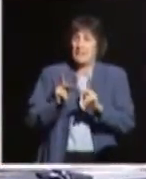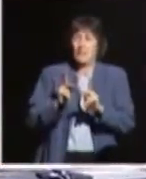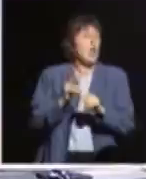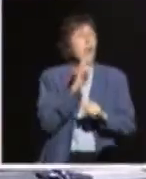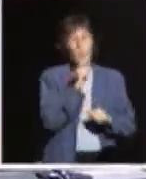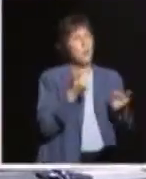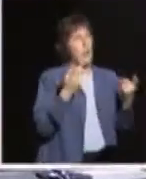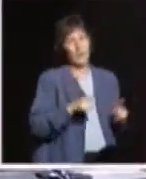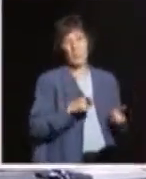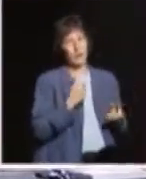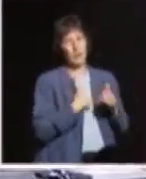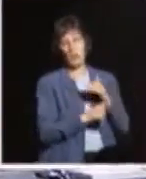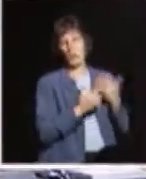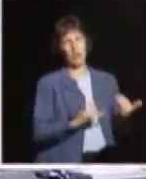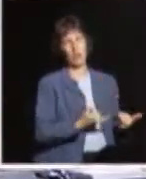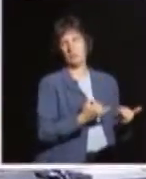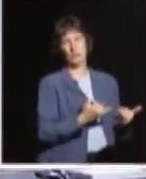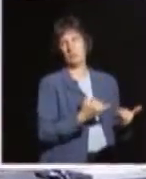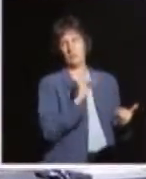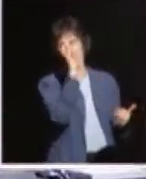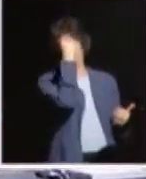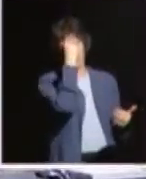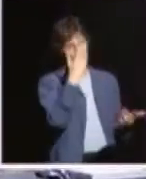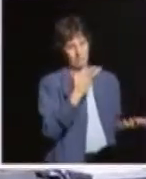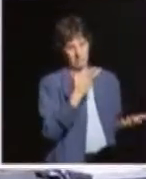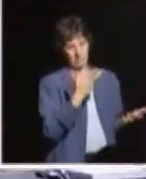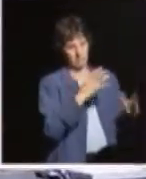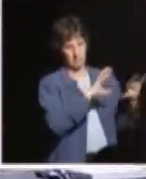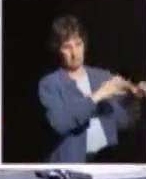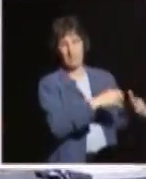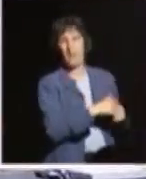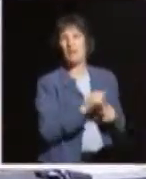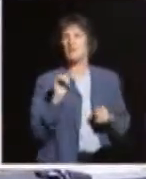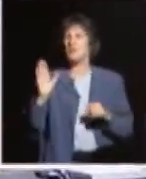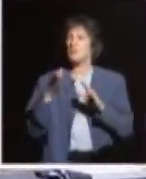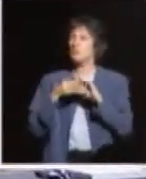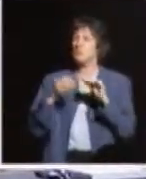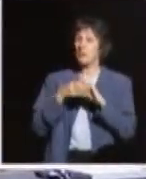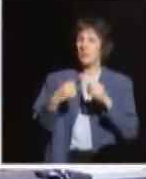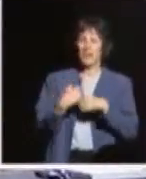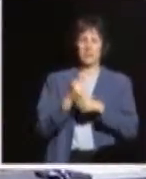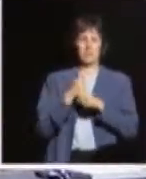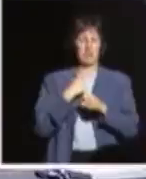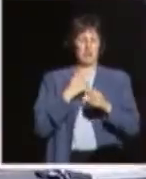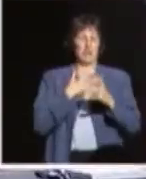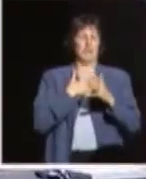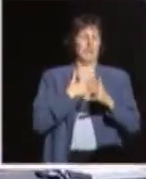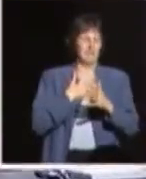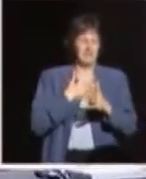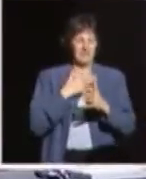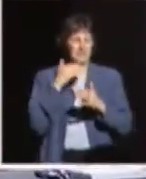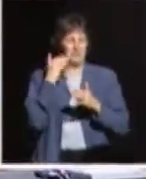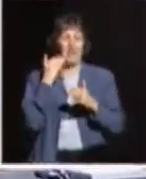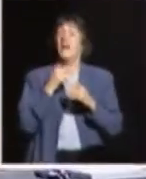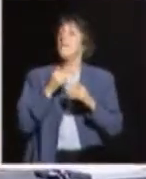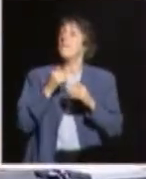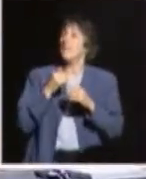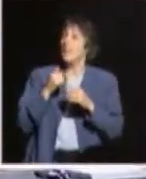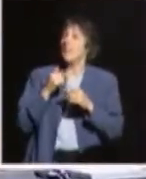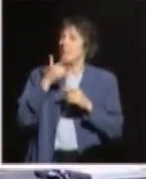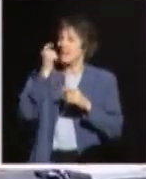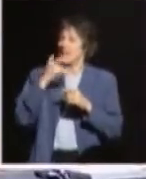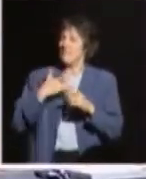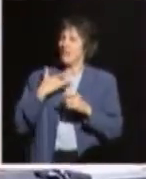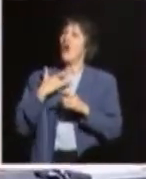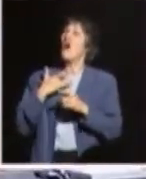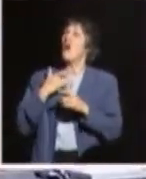current regime. And so while your story brings a smile to my face because it brings a sense of commonality of